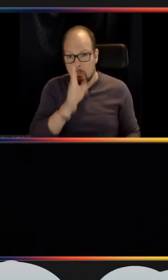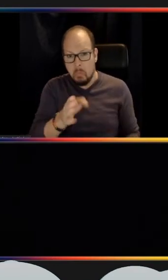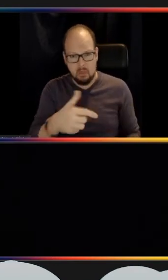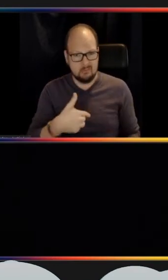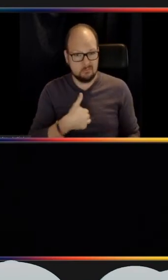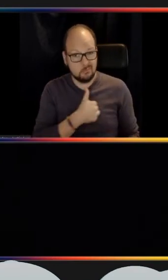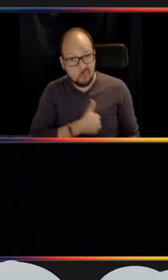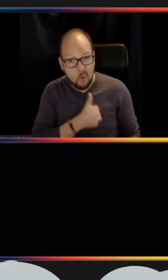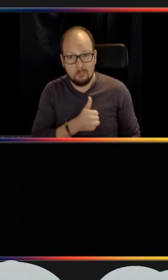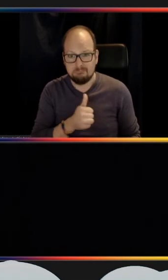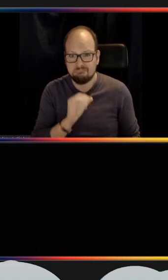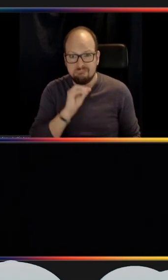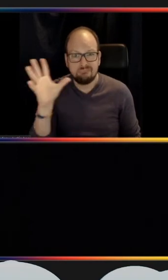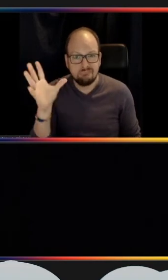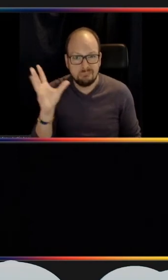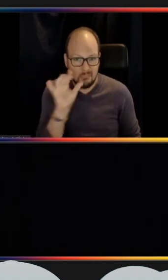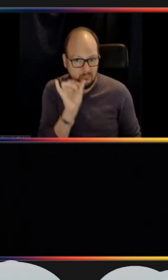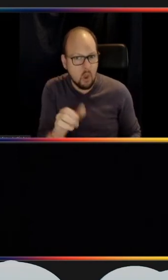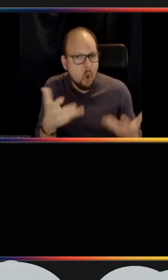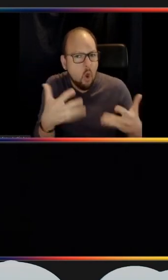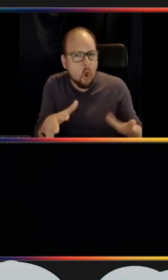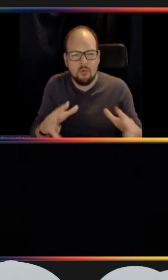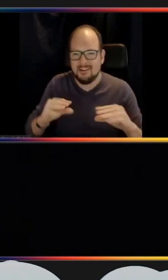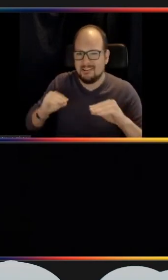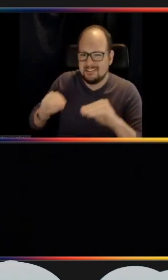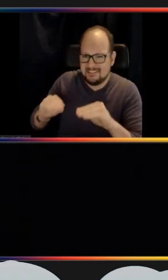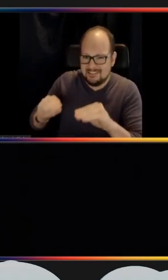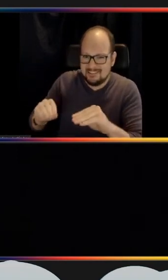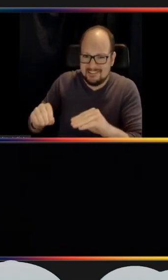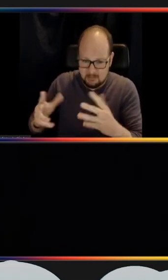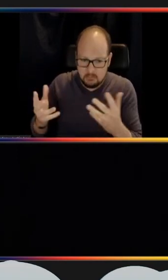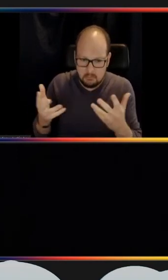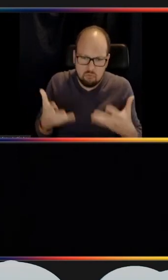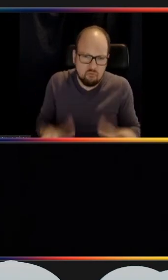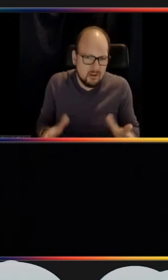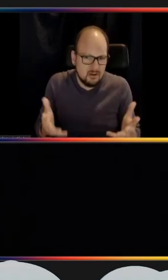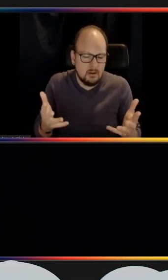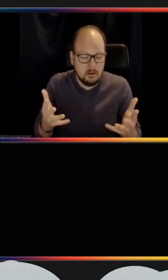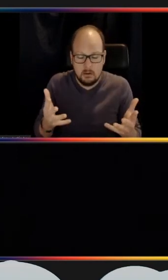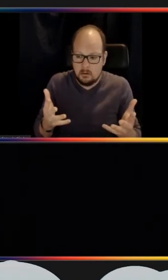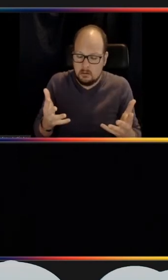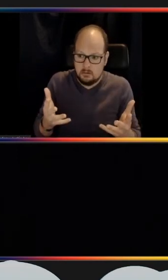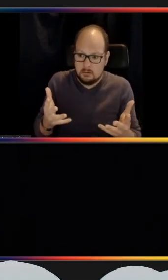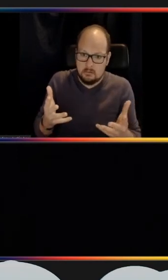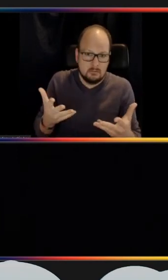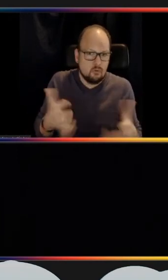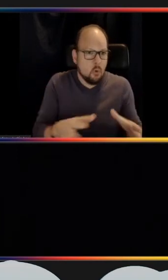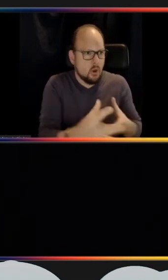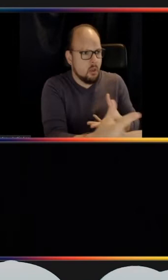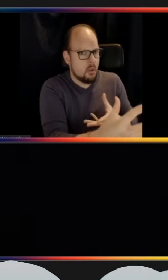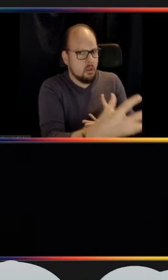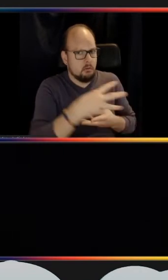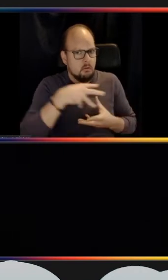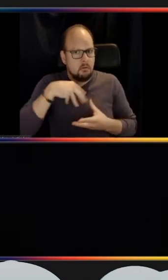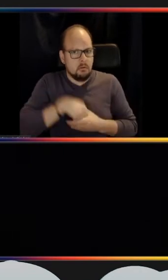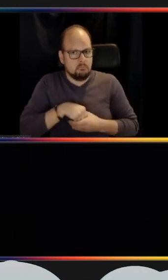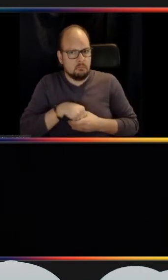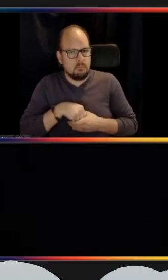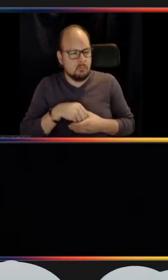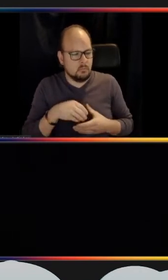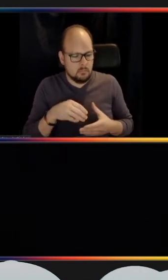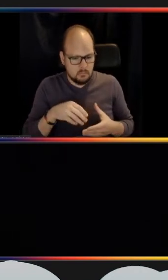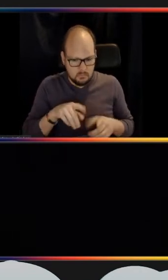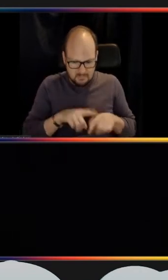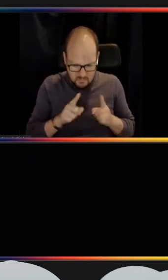time. And they taught Elena that. Even if who she is, she might have been scared that it was something that they weren't gonna